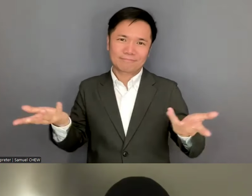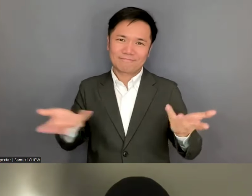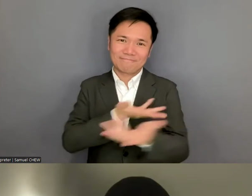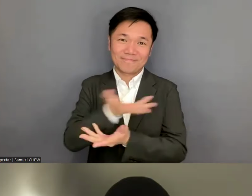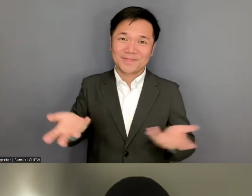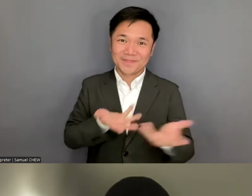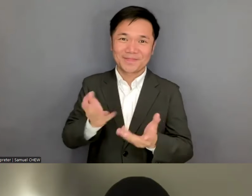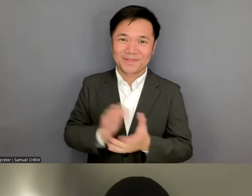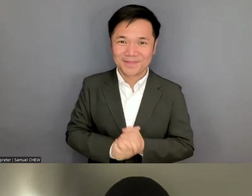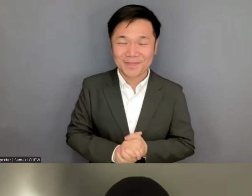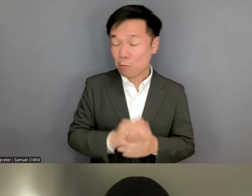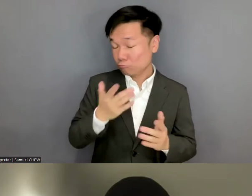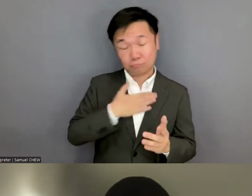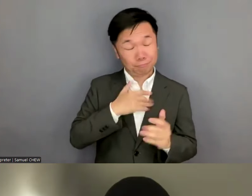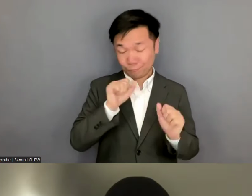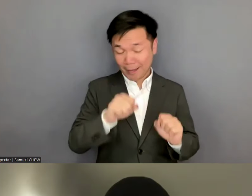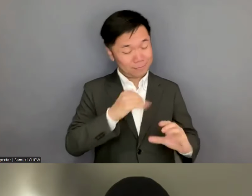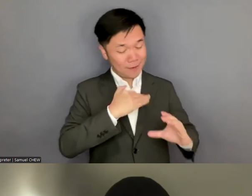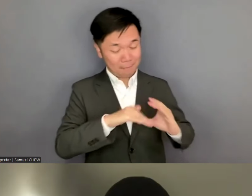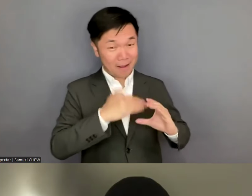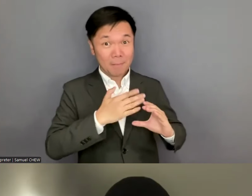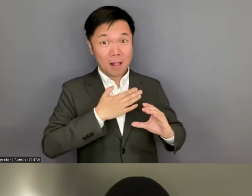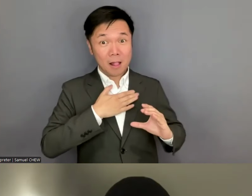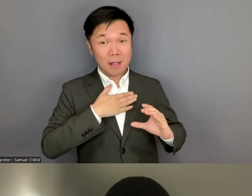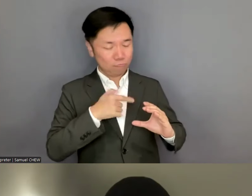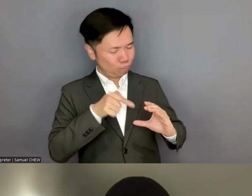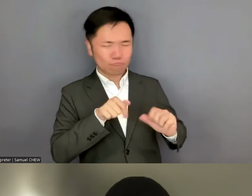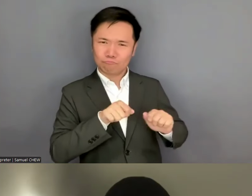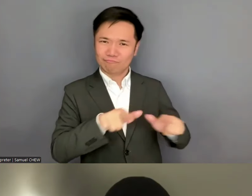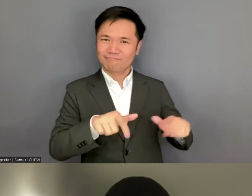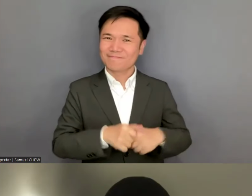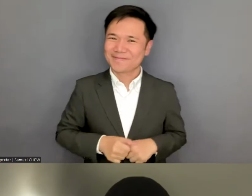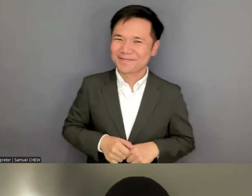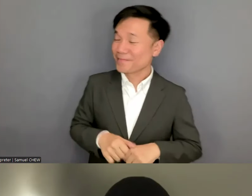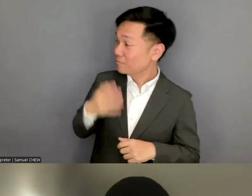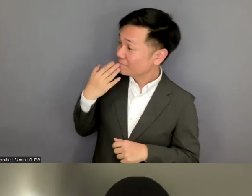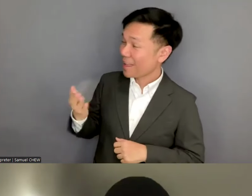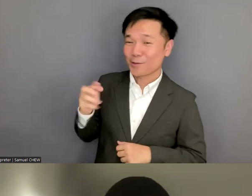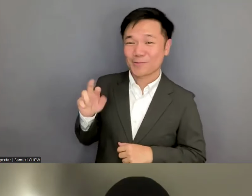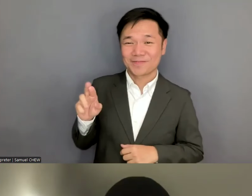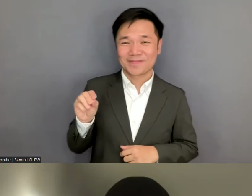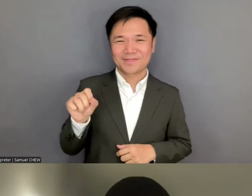to put my email in the chat. Thanks so much, Rosario. And Erika, over